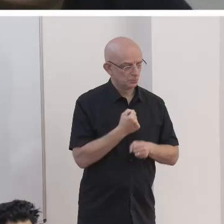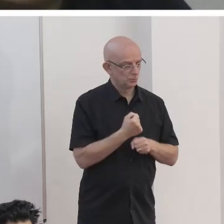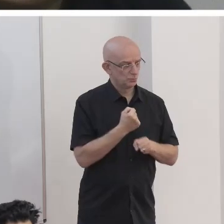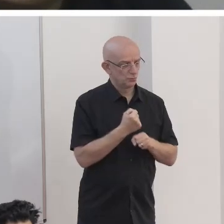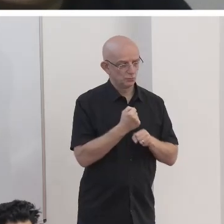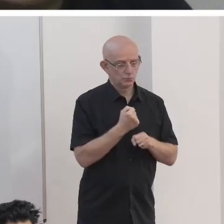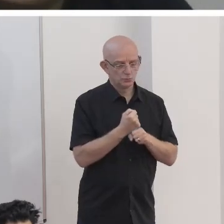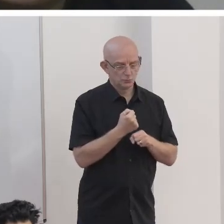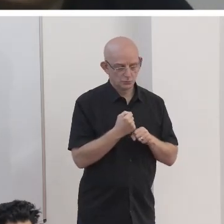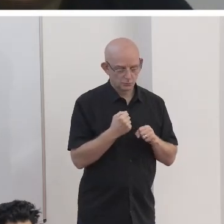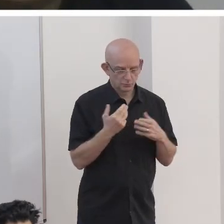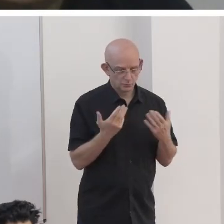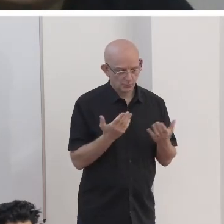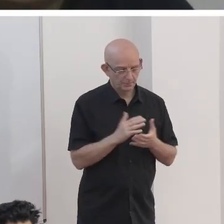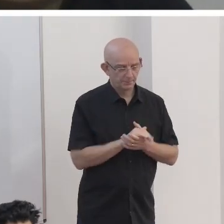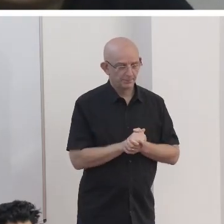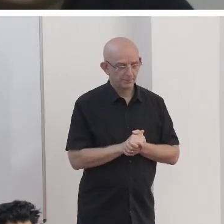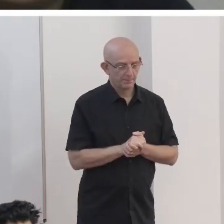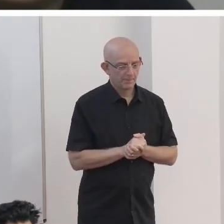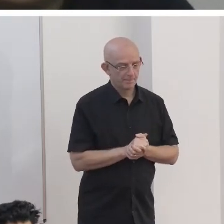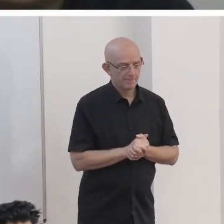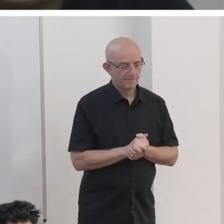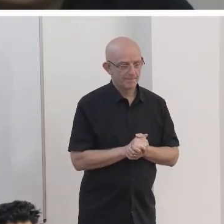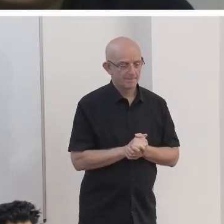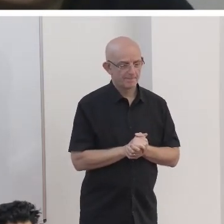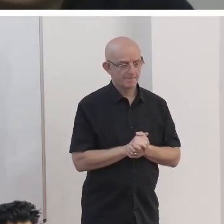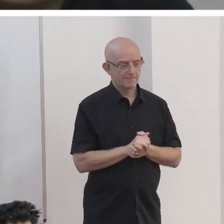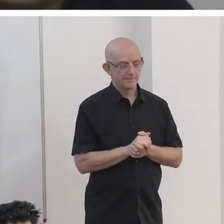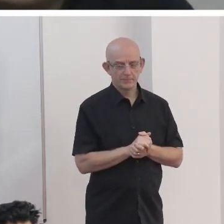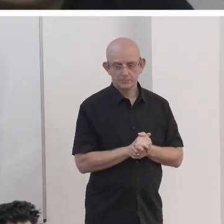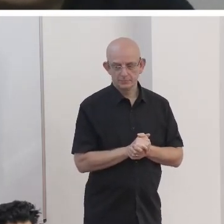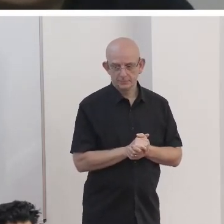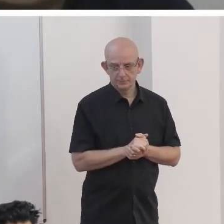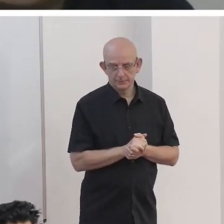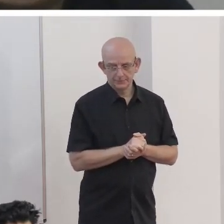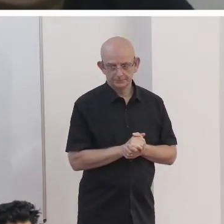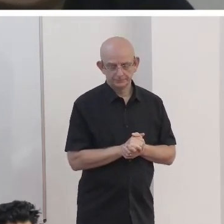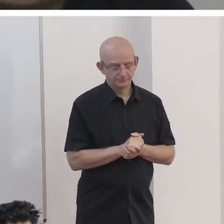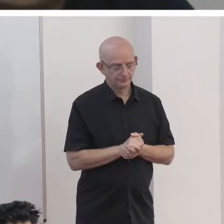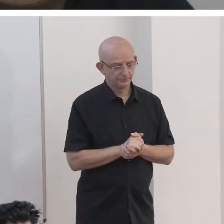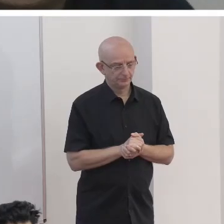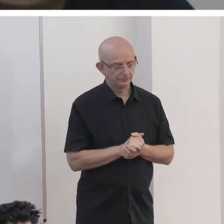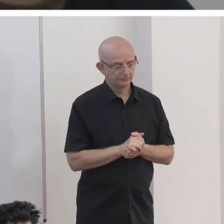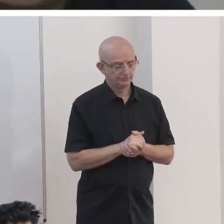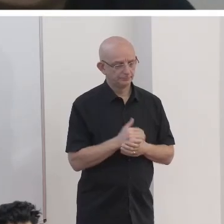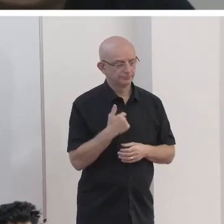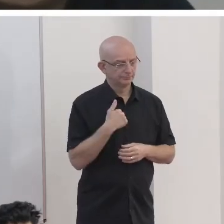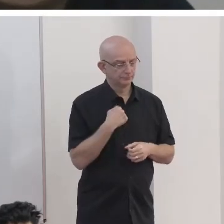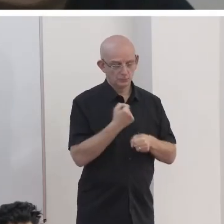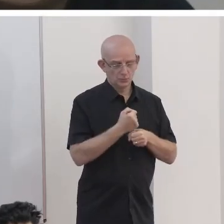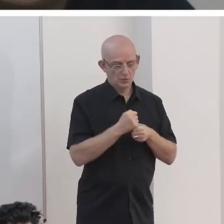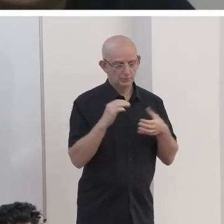Women Association B1 for 2 years. Later, I switched on to